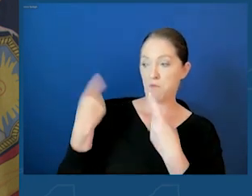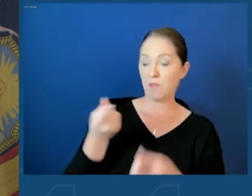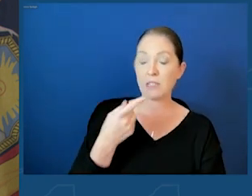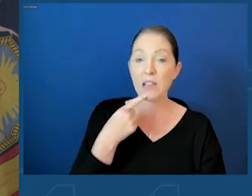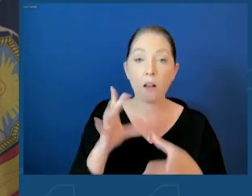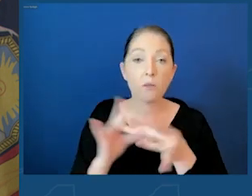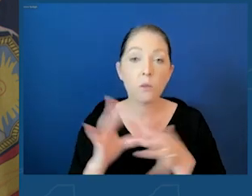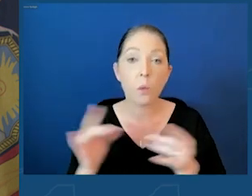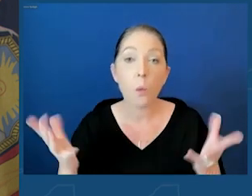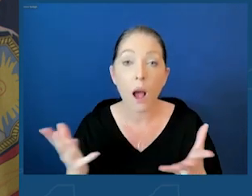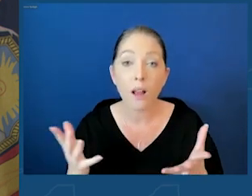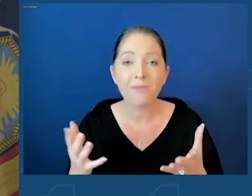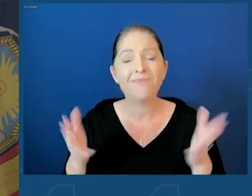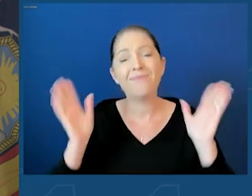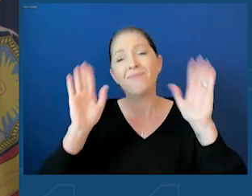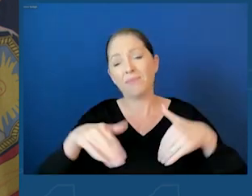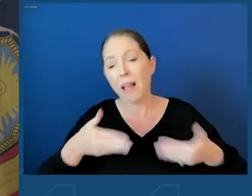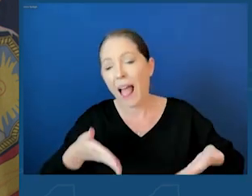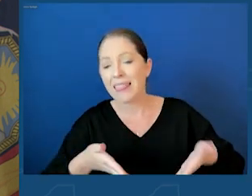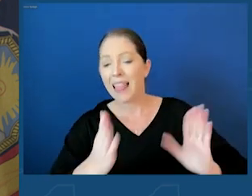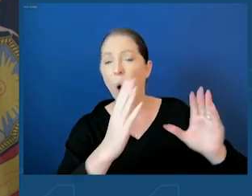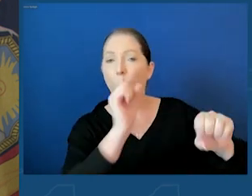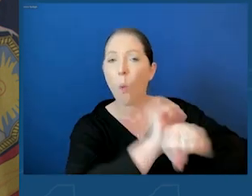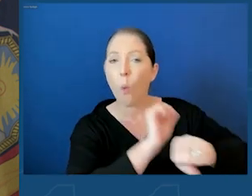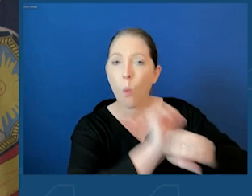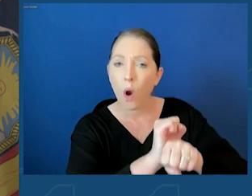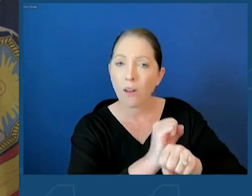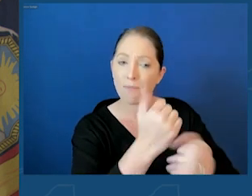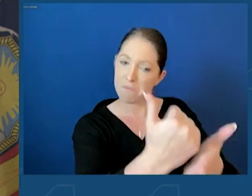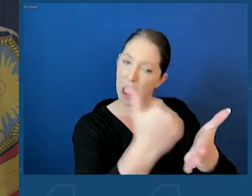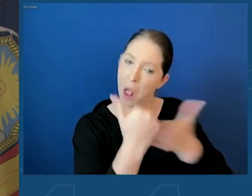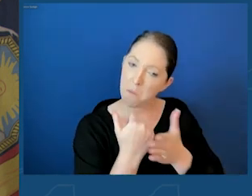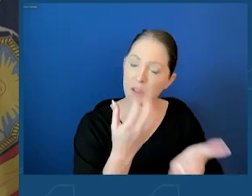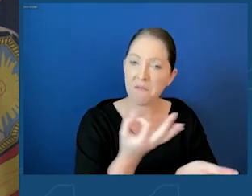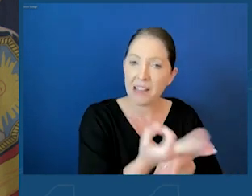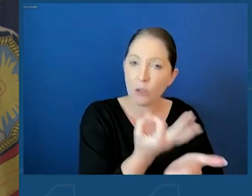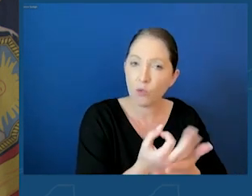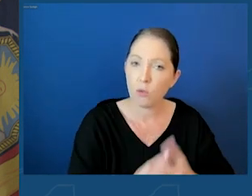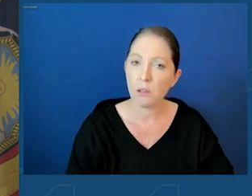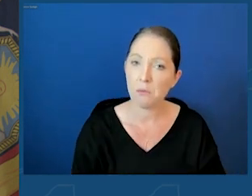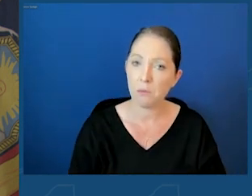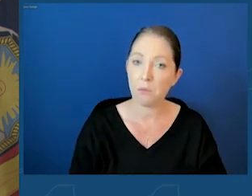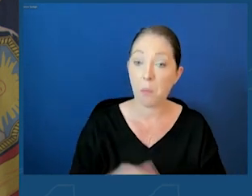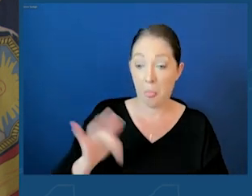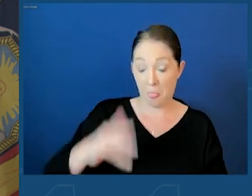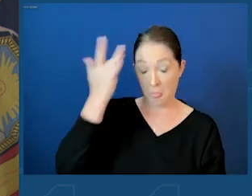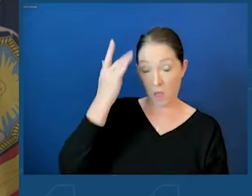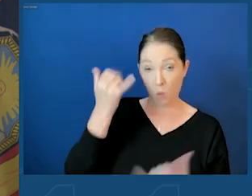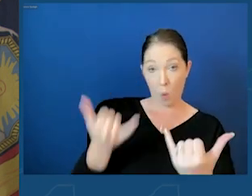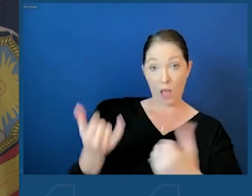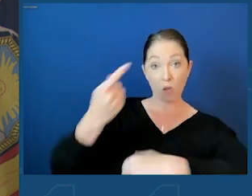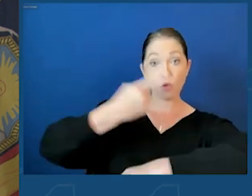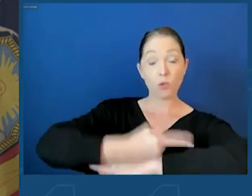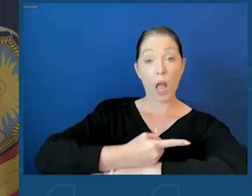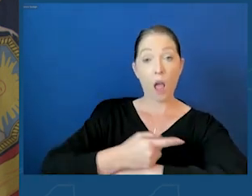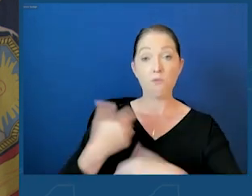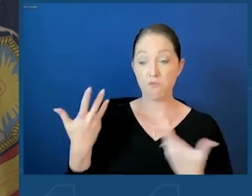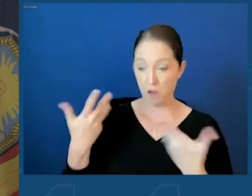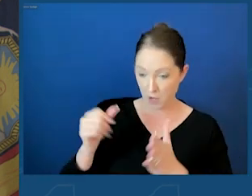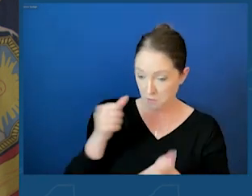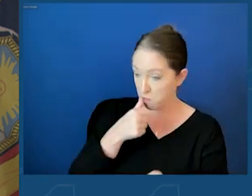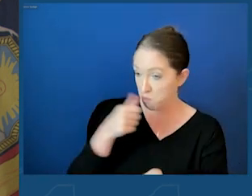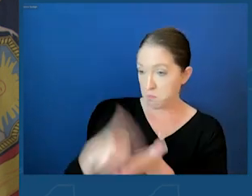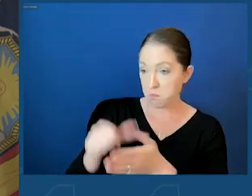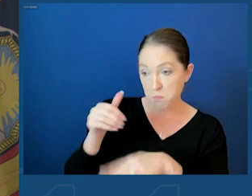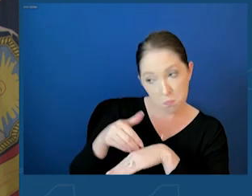let them work and help us out financially. That's why today I have sent a letter to President Biden